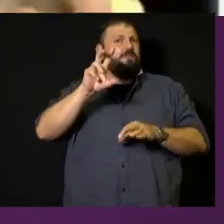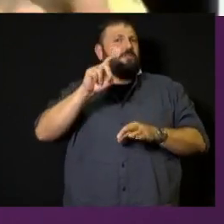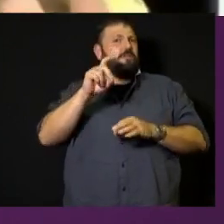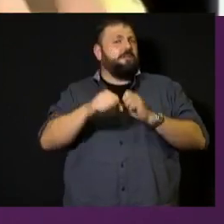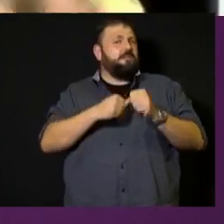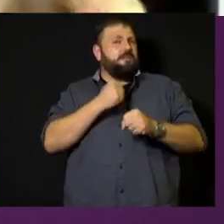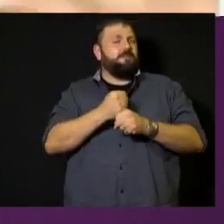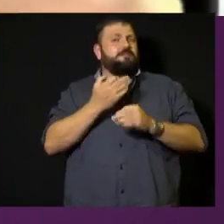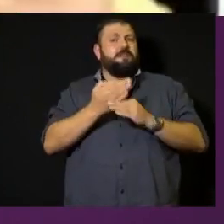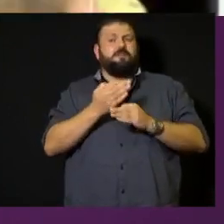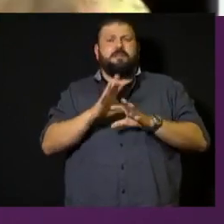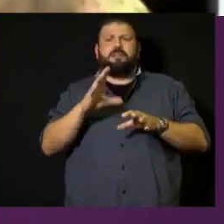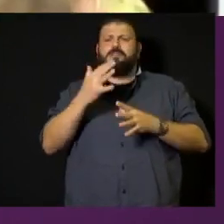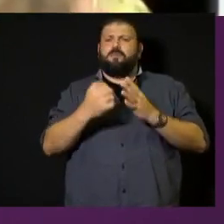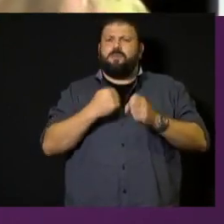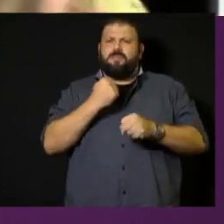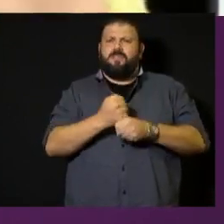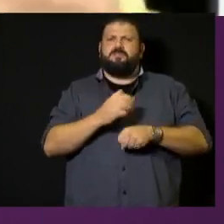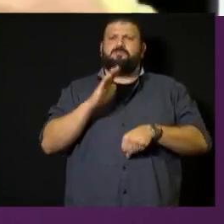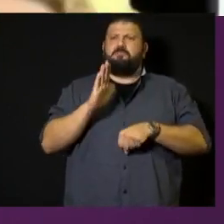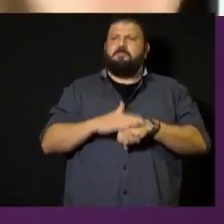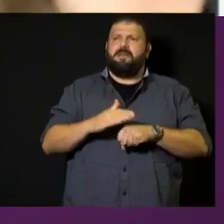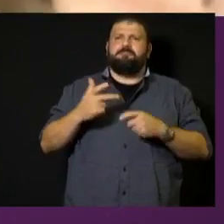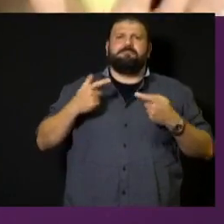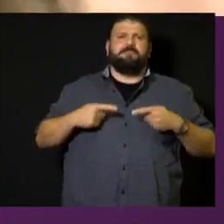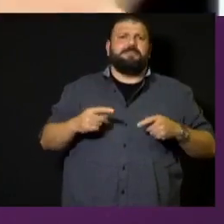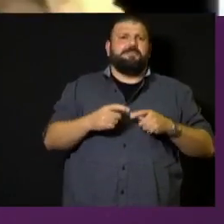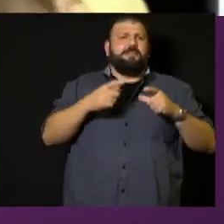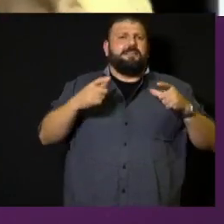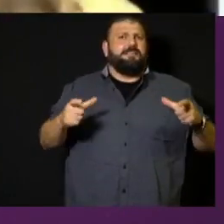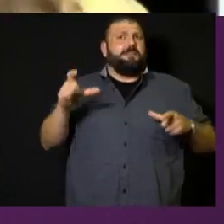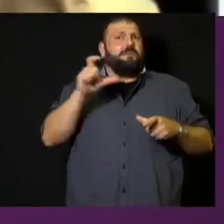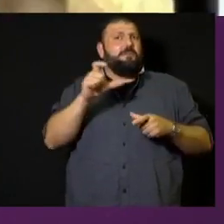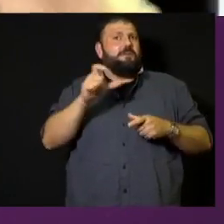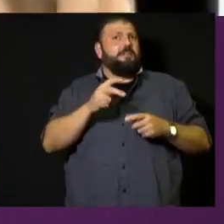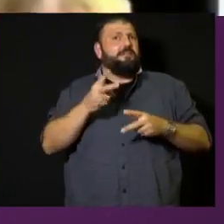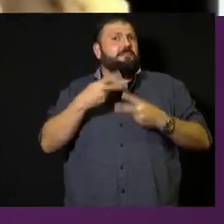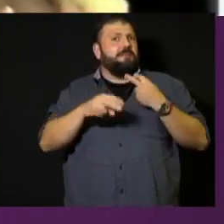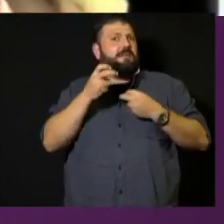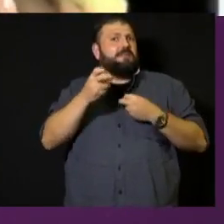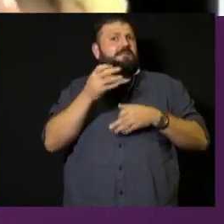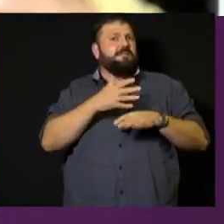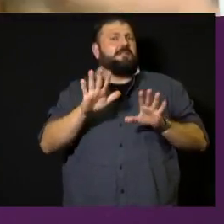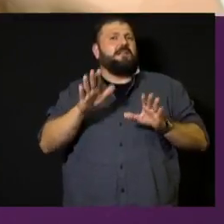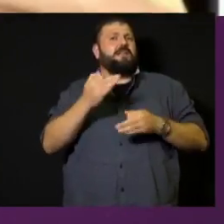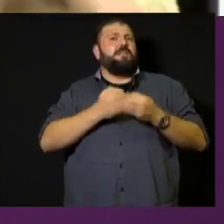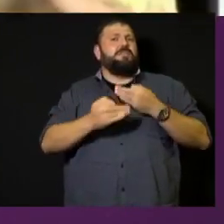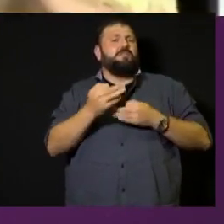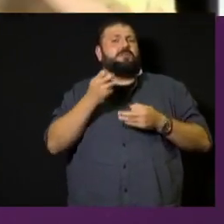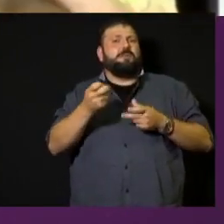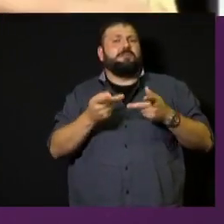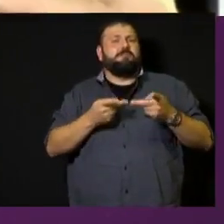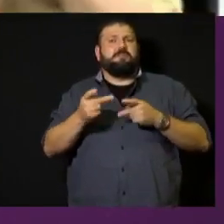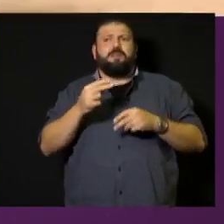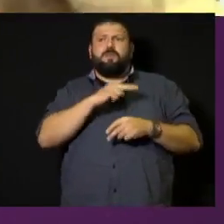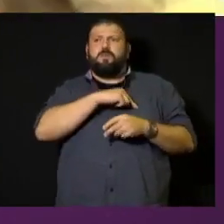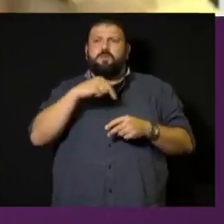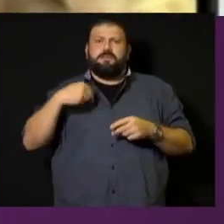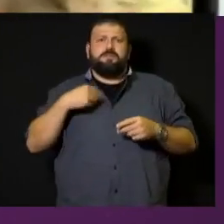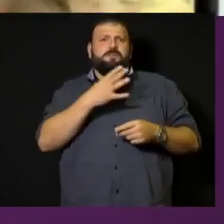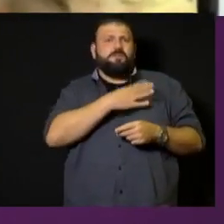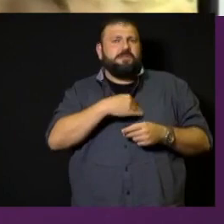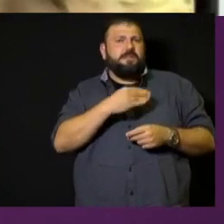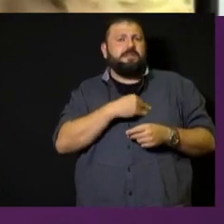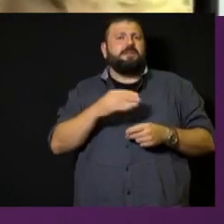today, OmniLife with 30 years, they will reach 50 and 100 years. But our